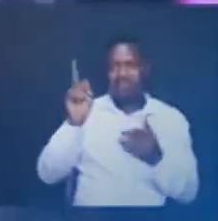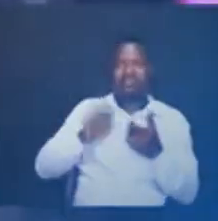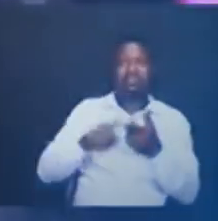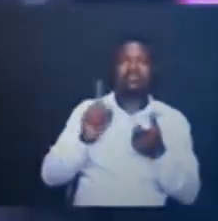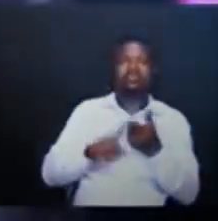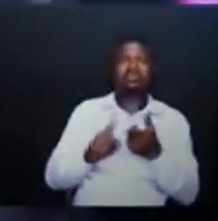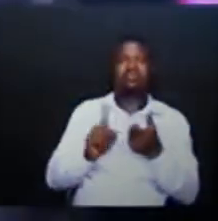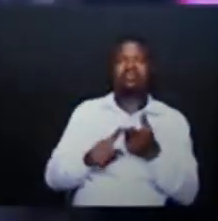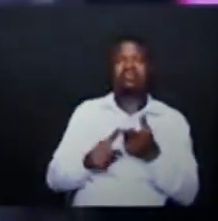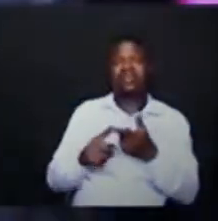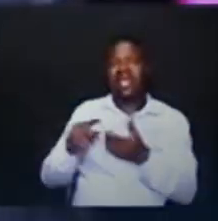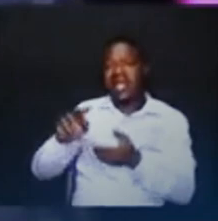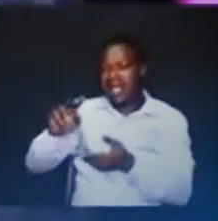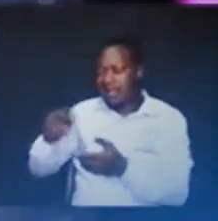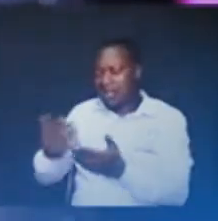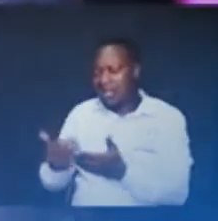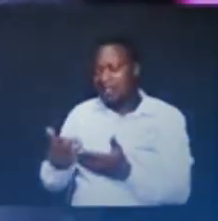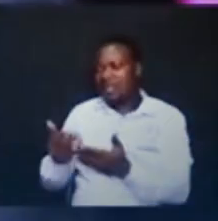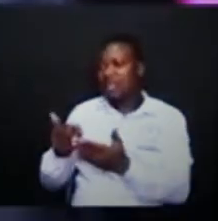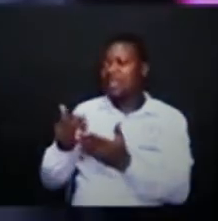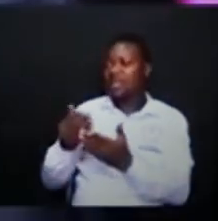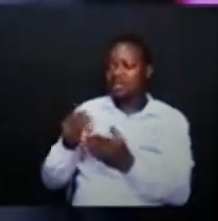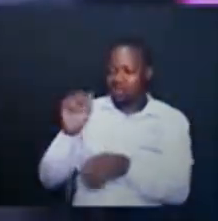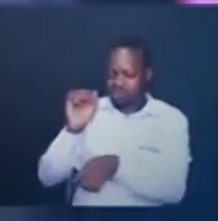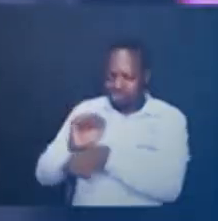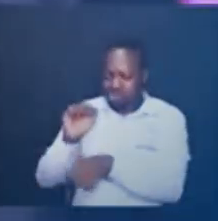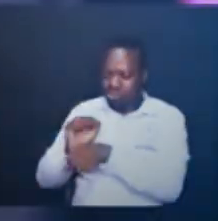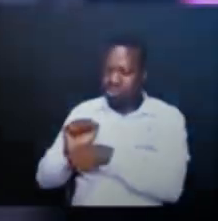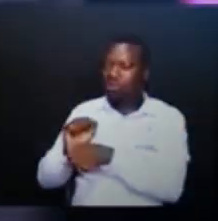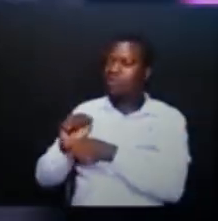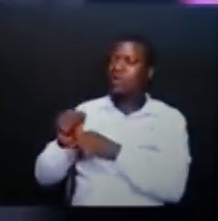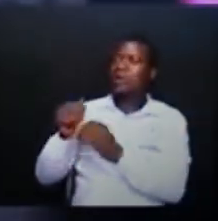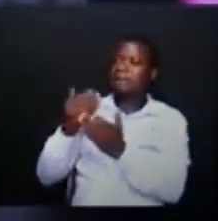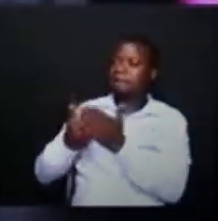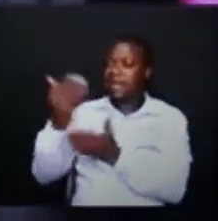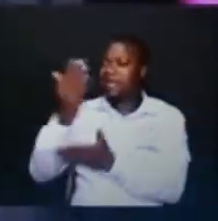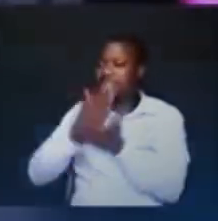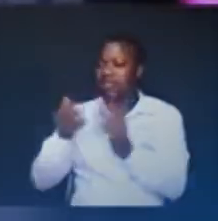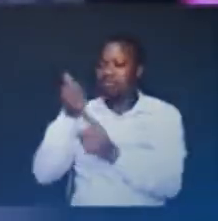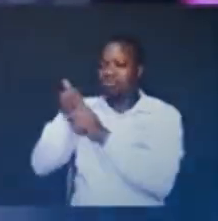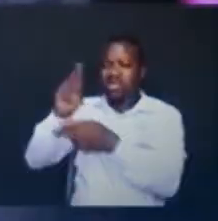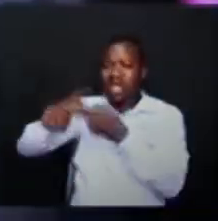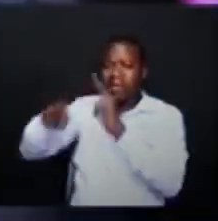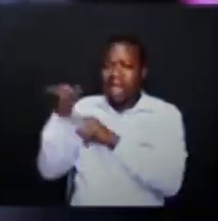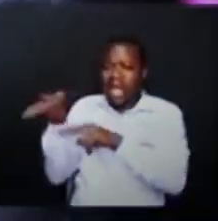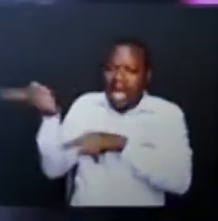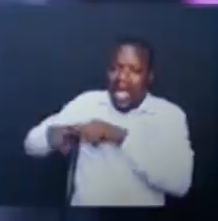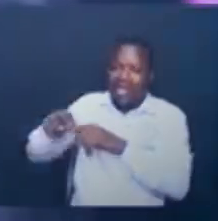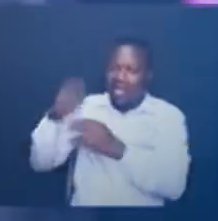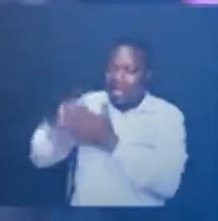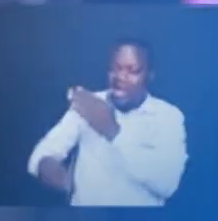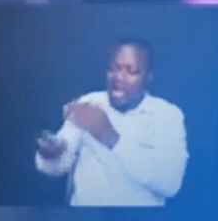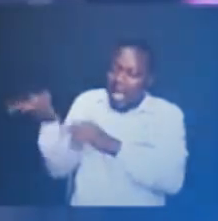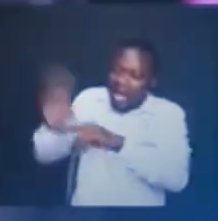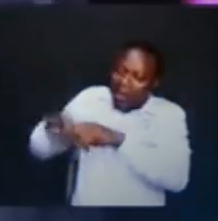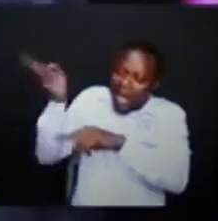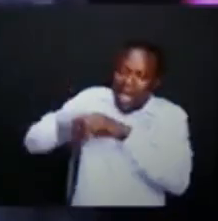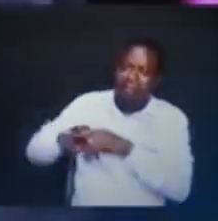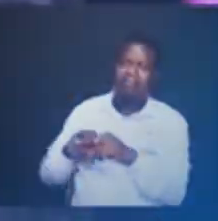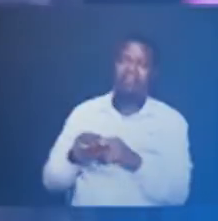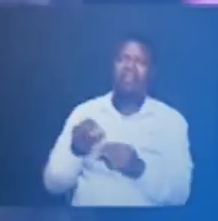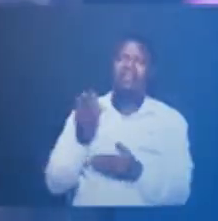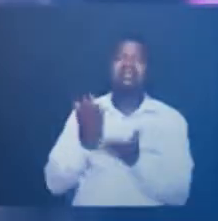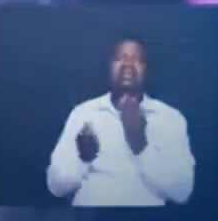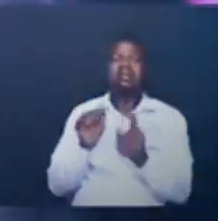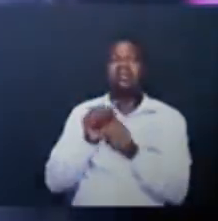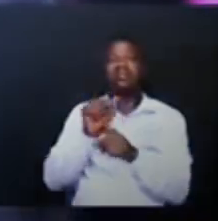Over invoicing and under invoice. I'm talking about corruption of our